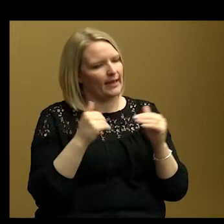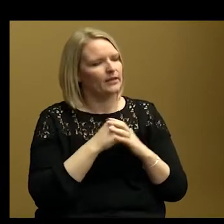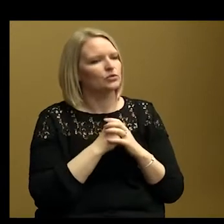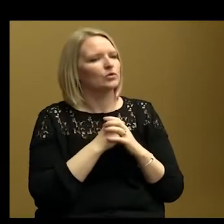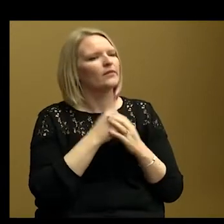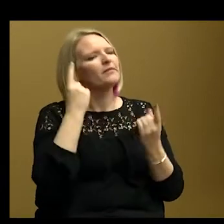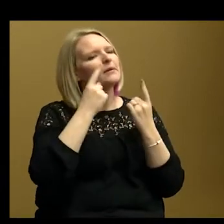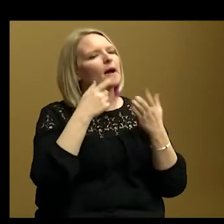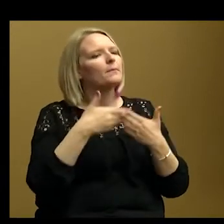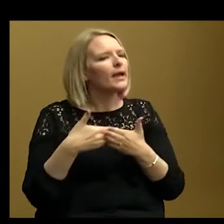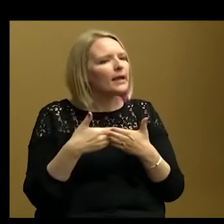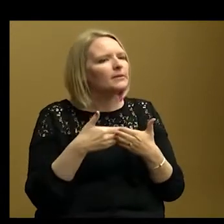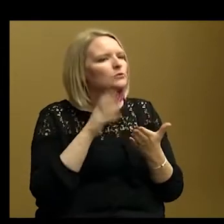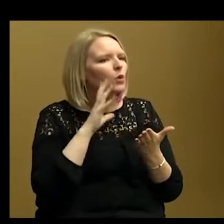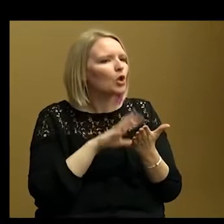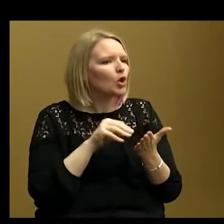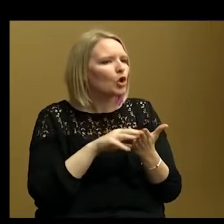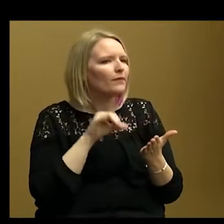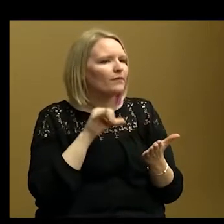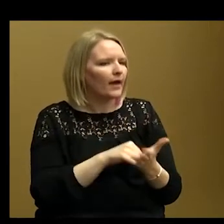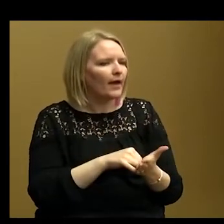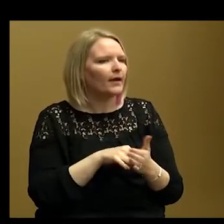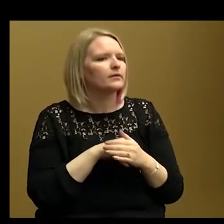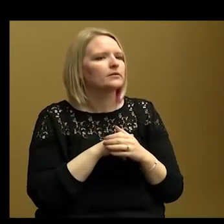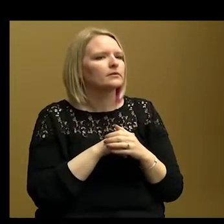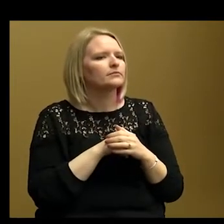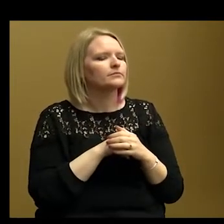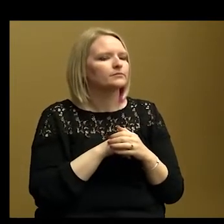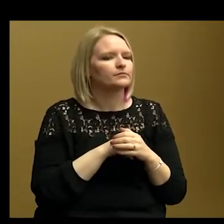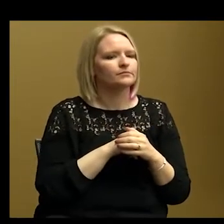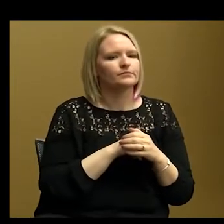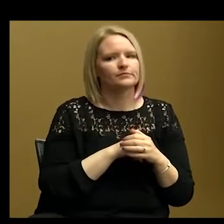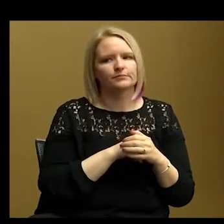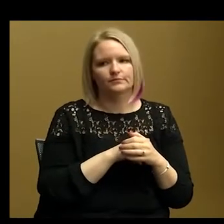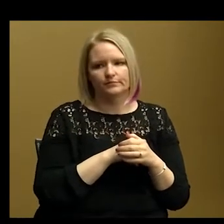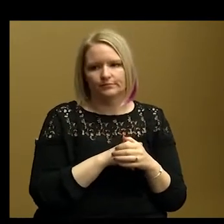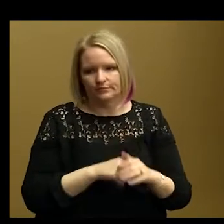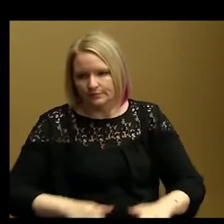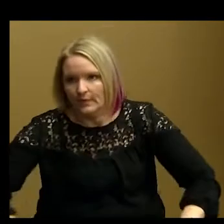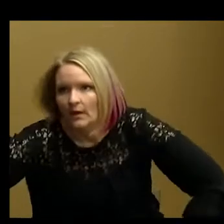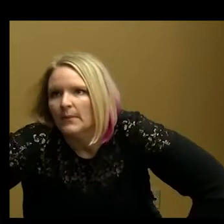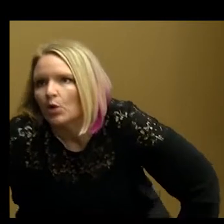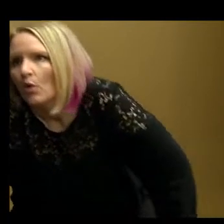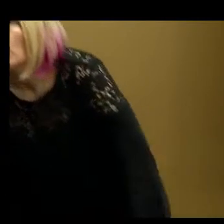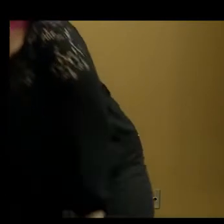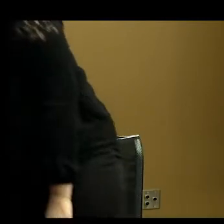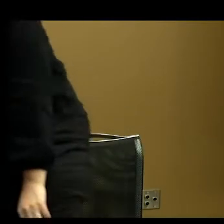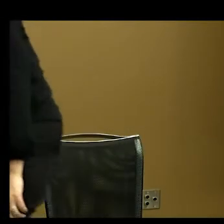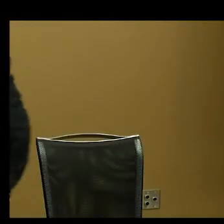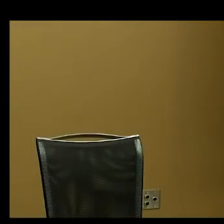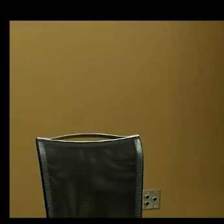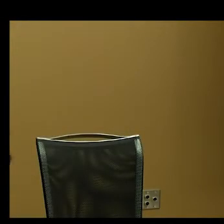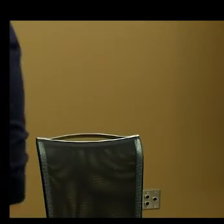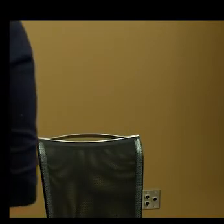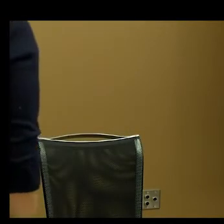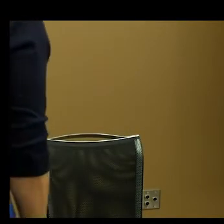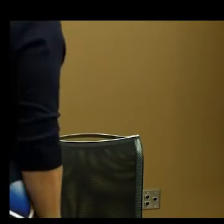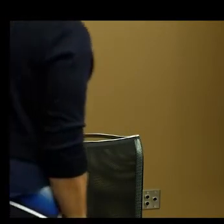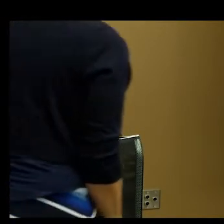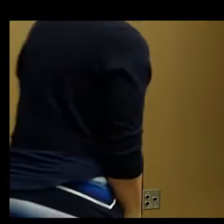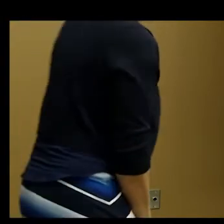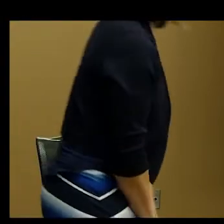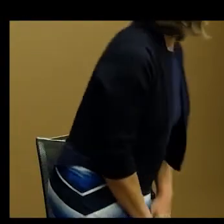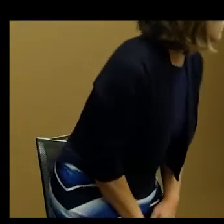about babies learning that. Okay, so now we're starting to get into conventional